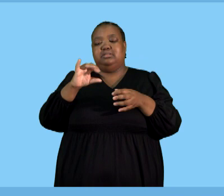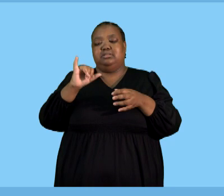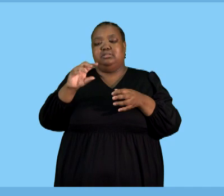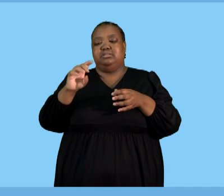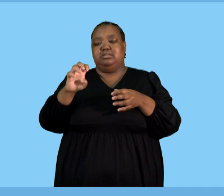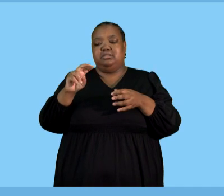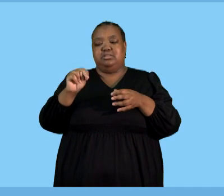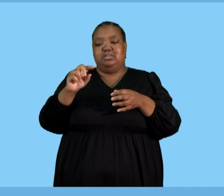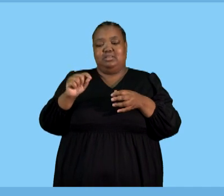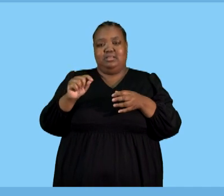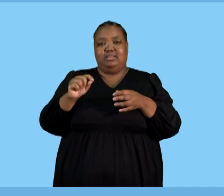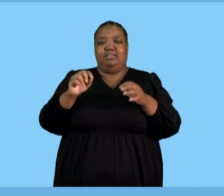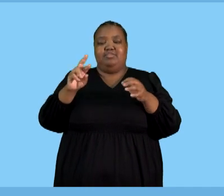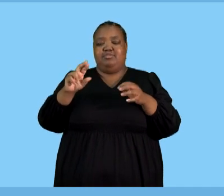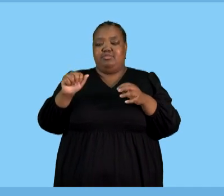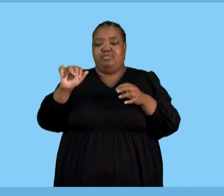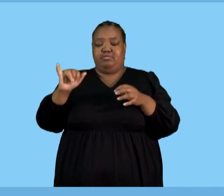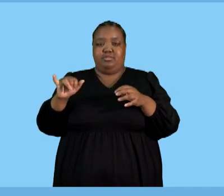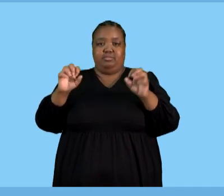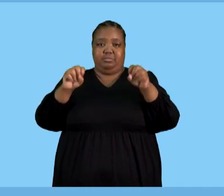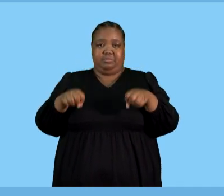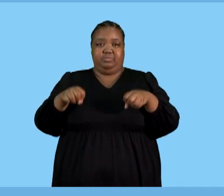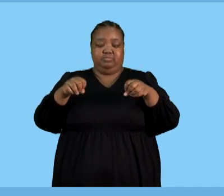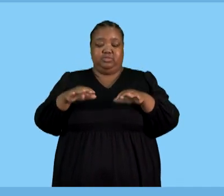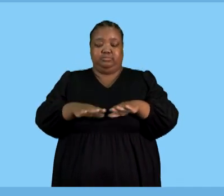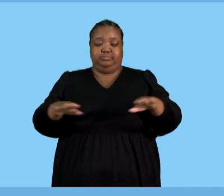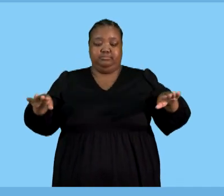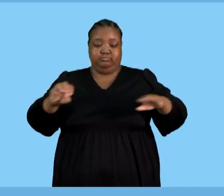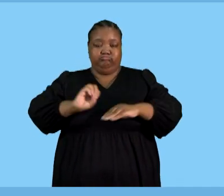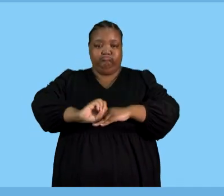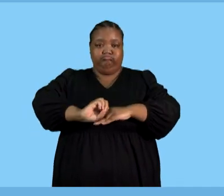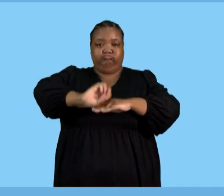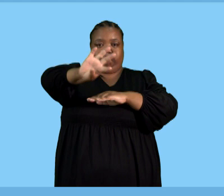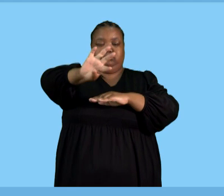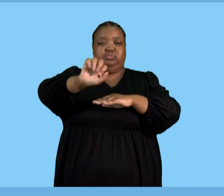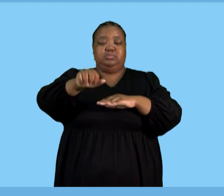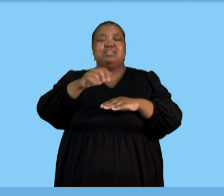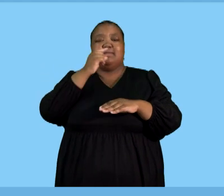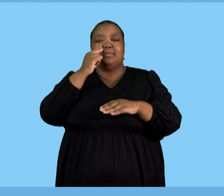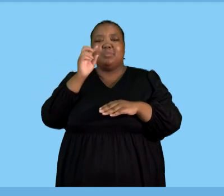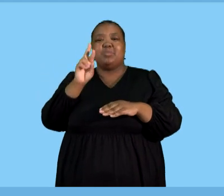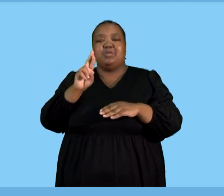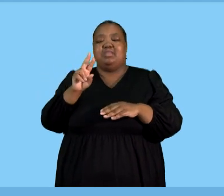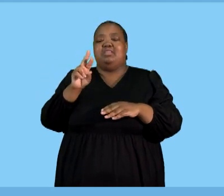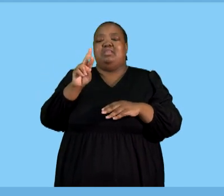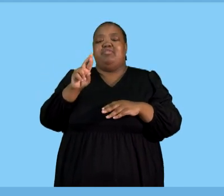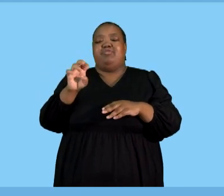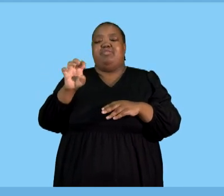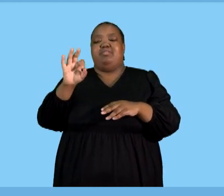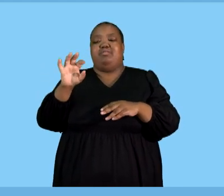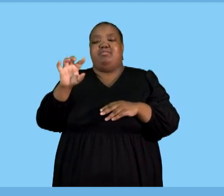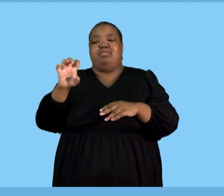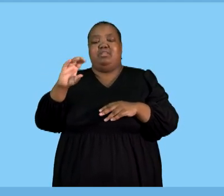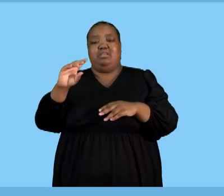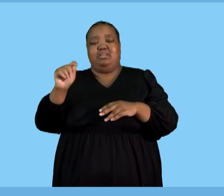ray. If it bounces off the surface, being a reflected surface in this case, it is going to be called a reflected ray. Then the line